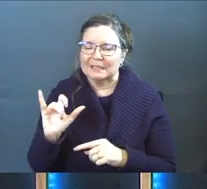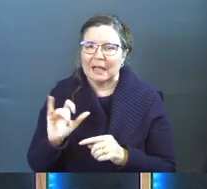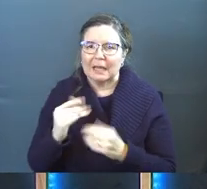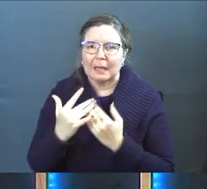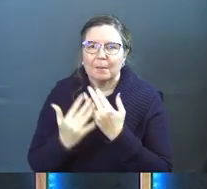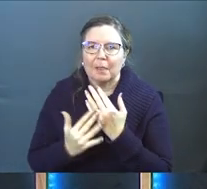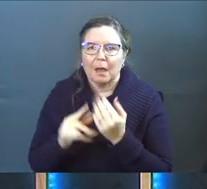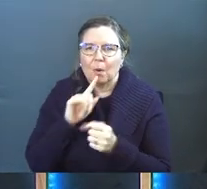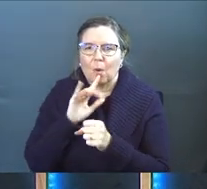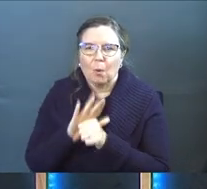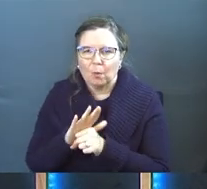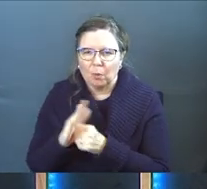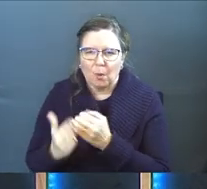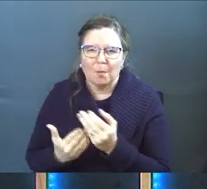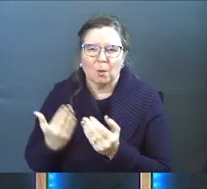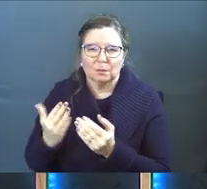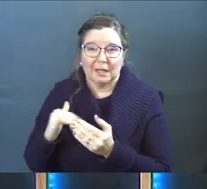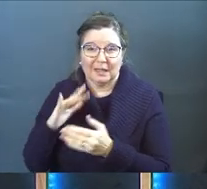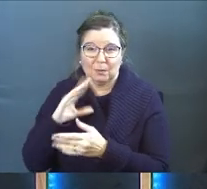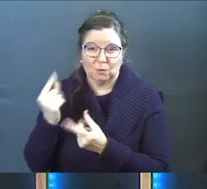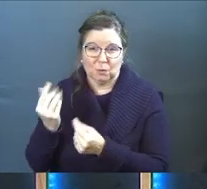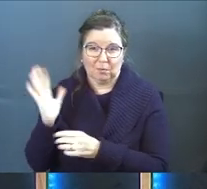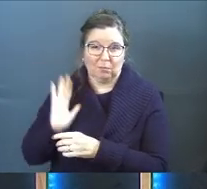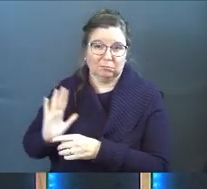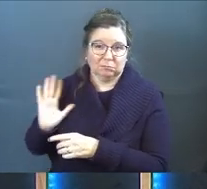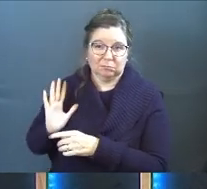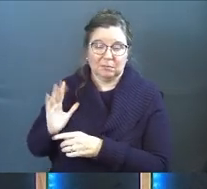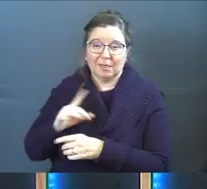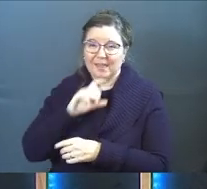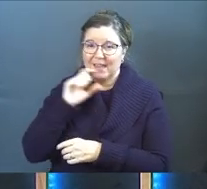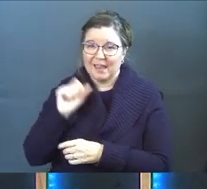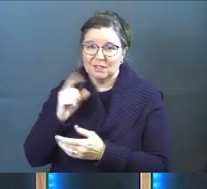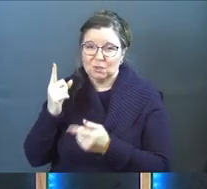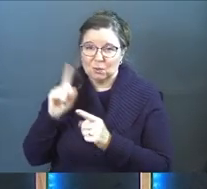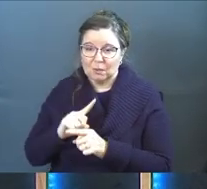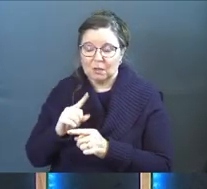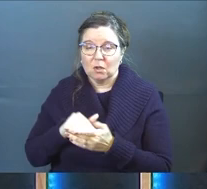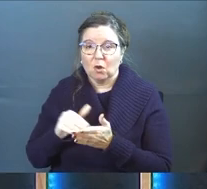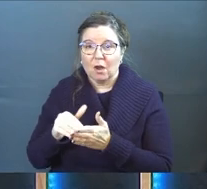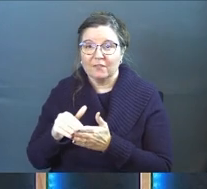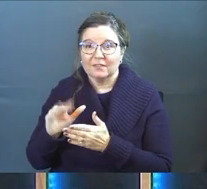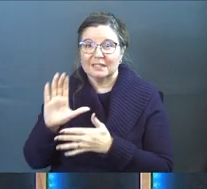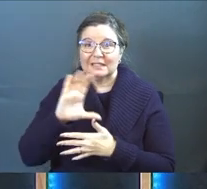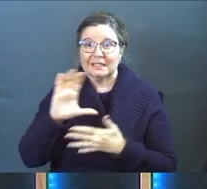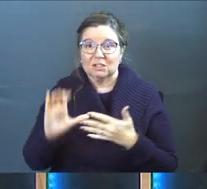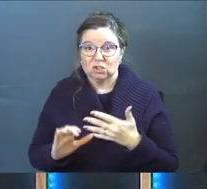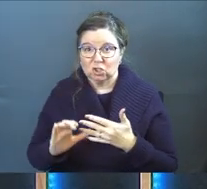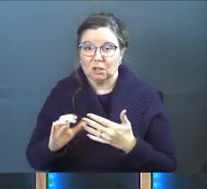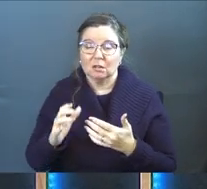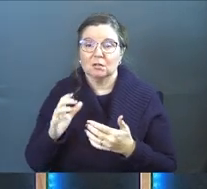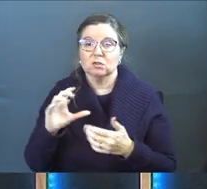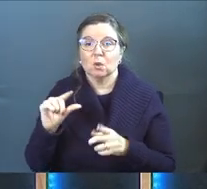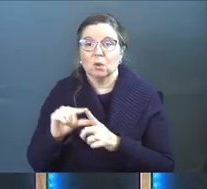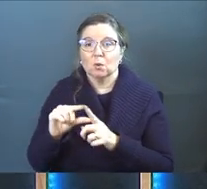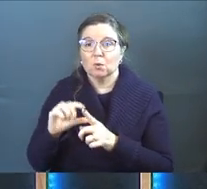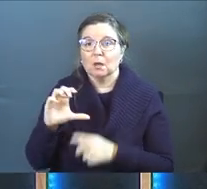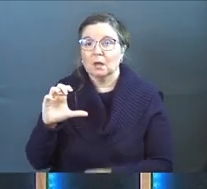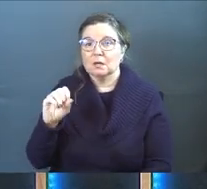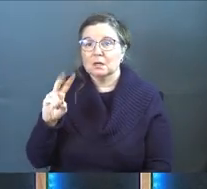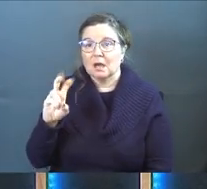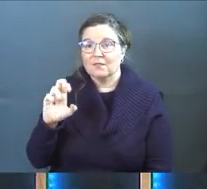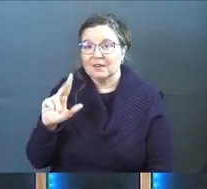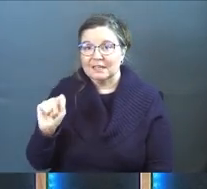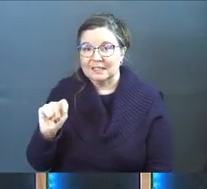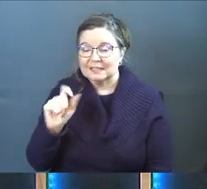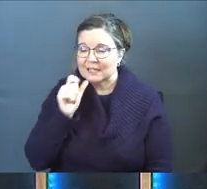a blood oath that they would enter into. And that ancient agreement, they were often conditional. Okay, so just the word covenant in